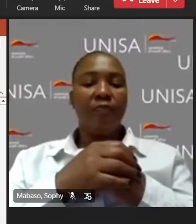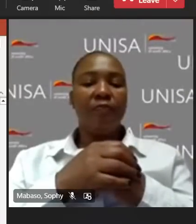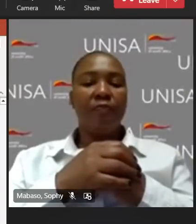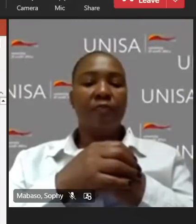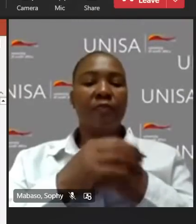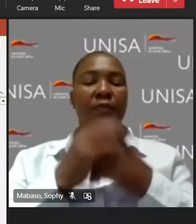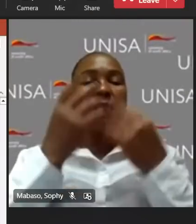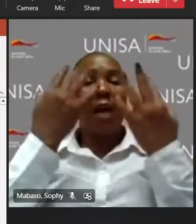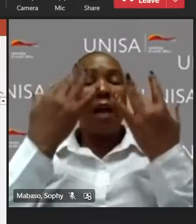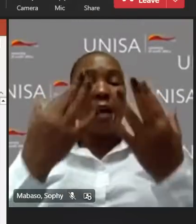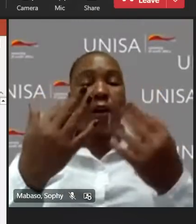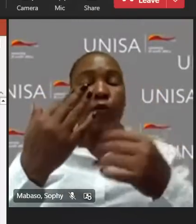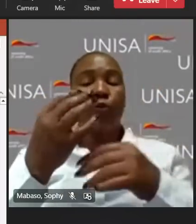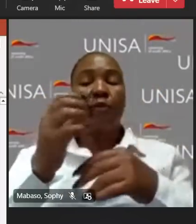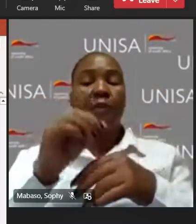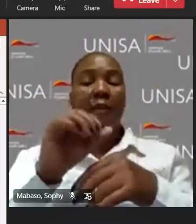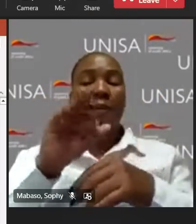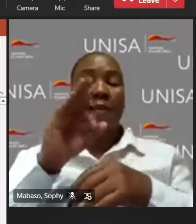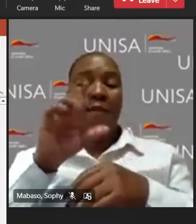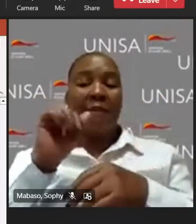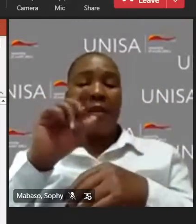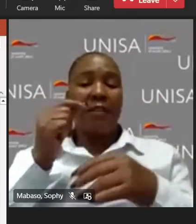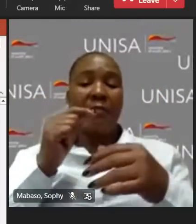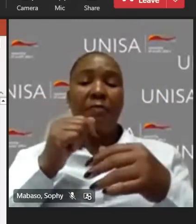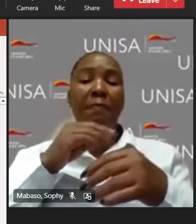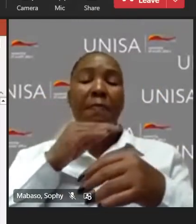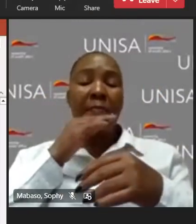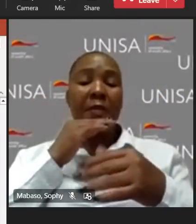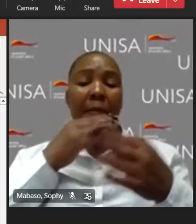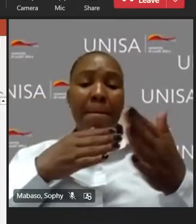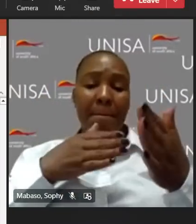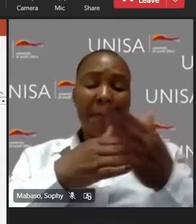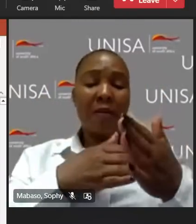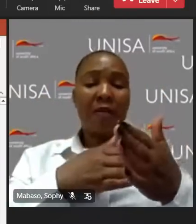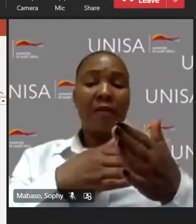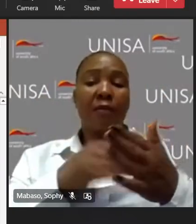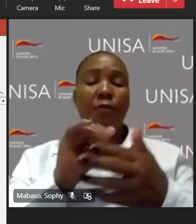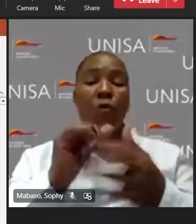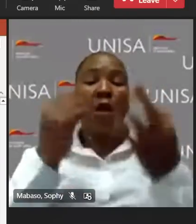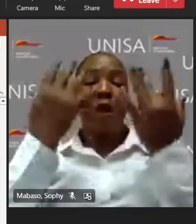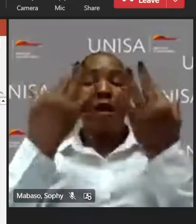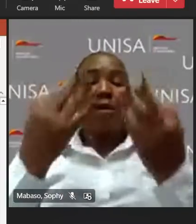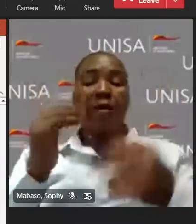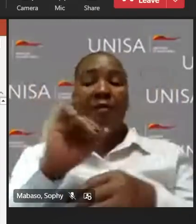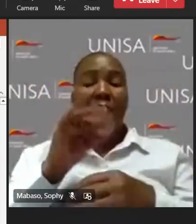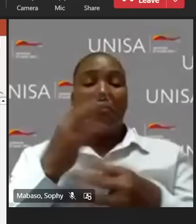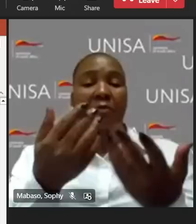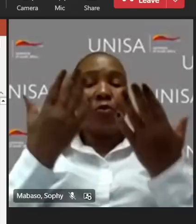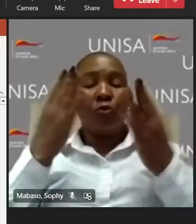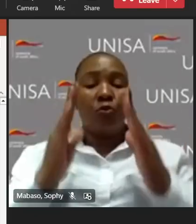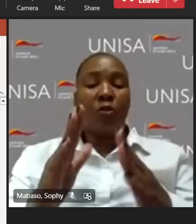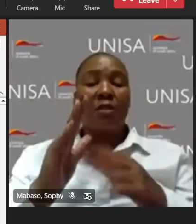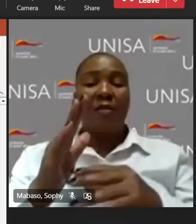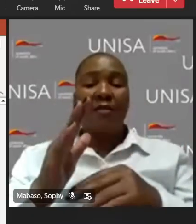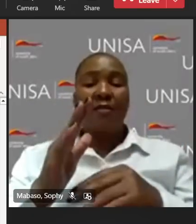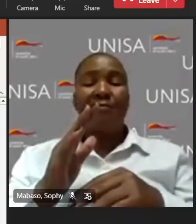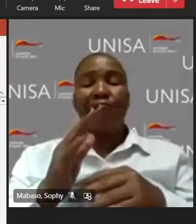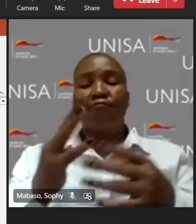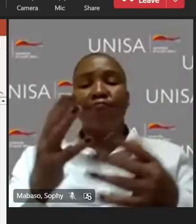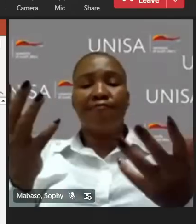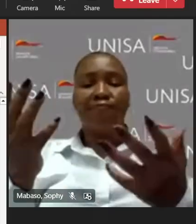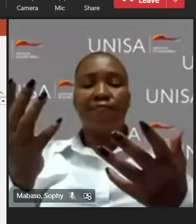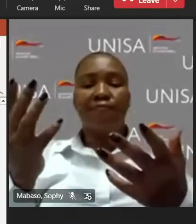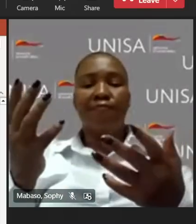we basically block the account if the student did not